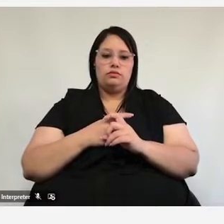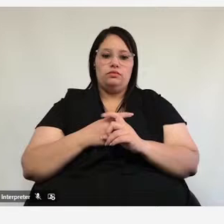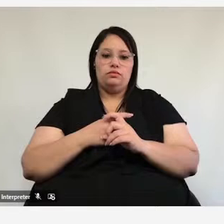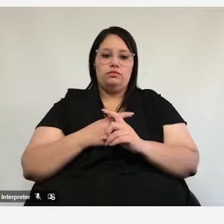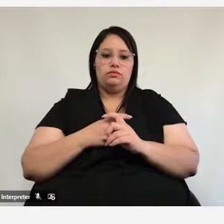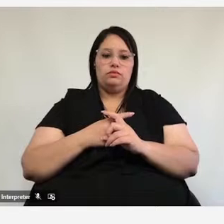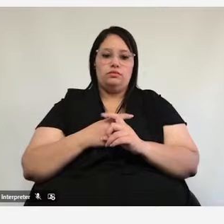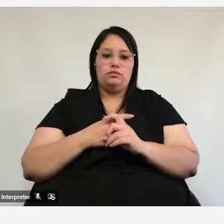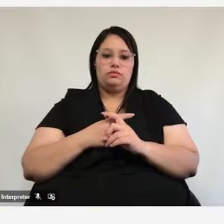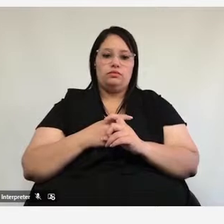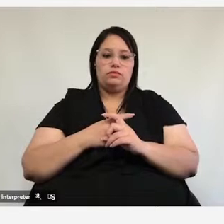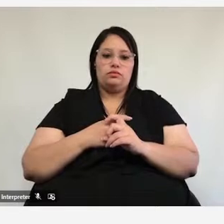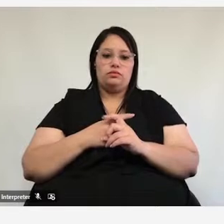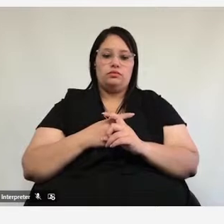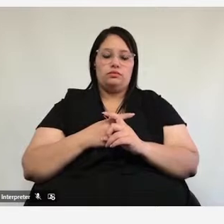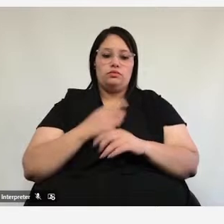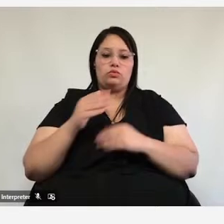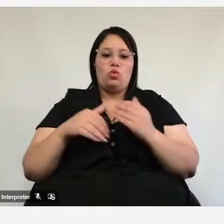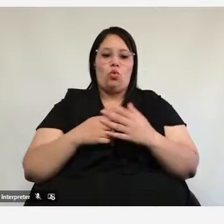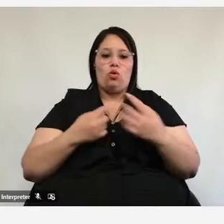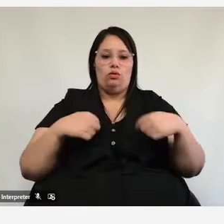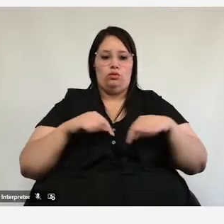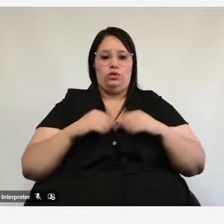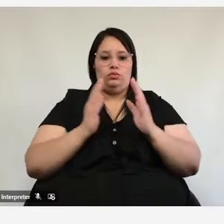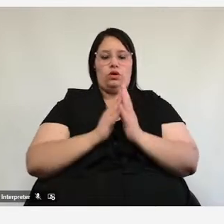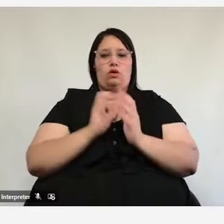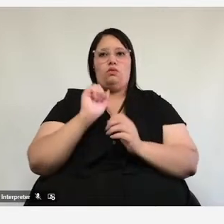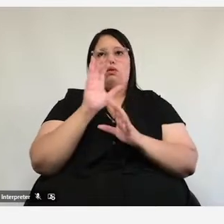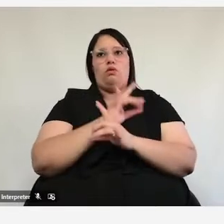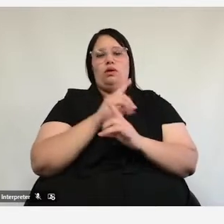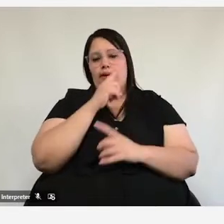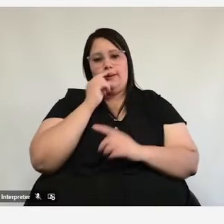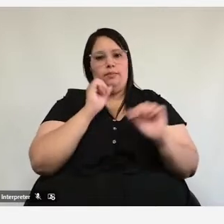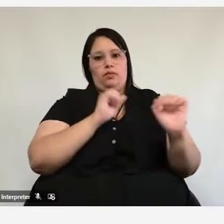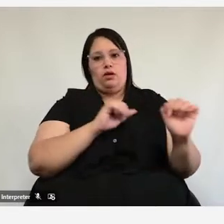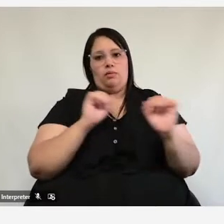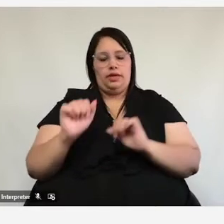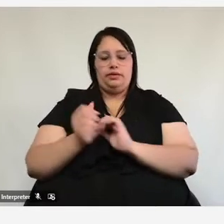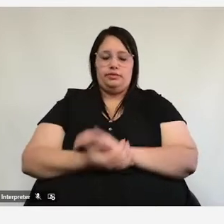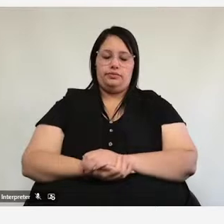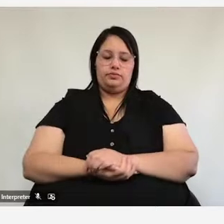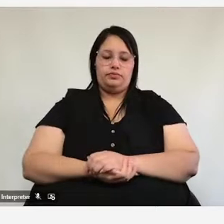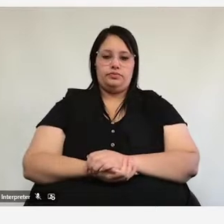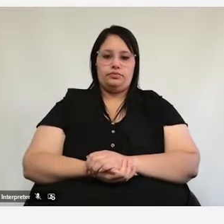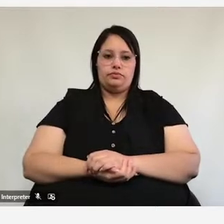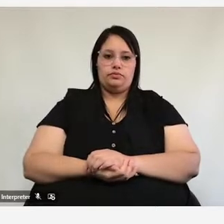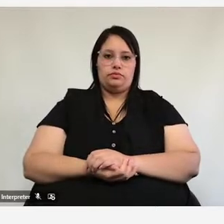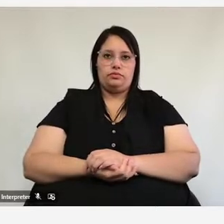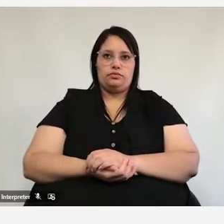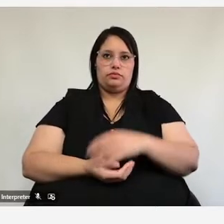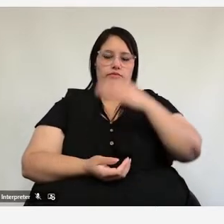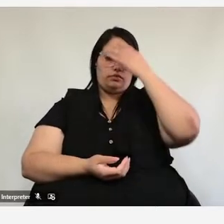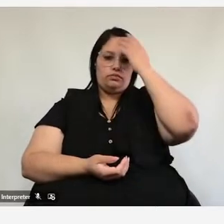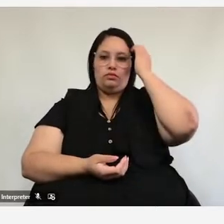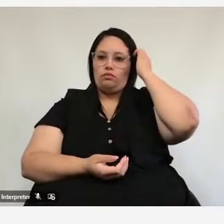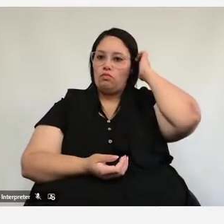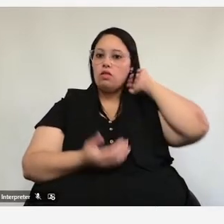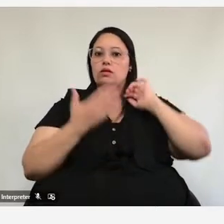ukolo i Afrika. All this we beg in your holy name. Amen. Please be seated.